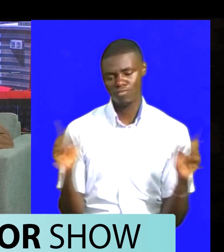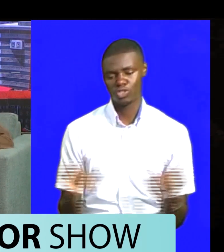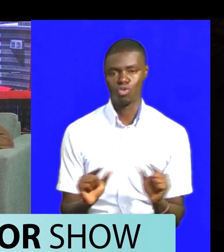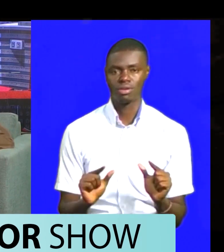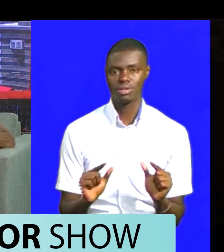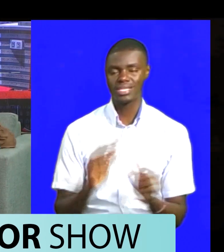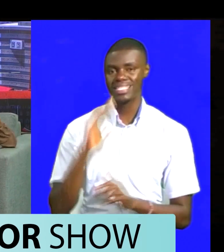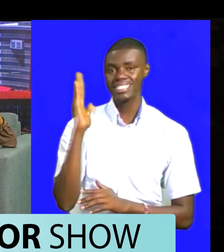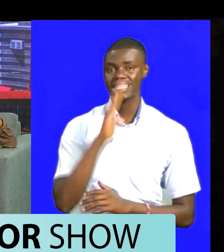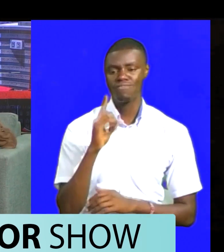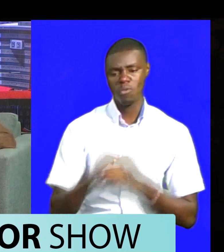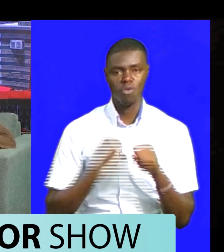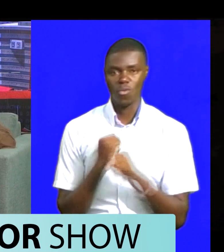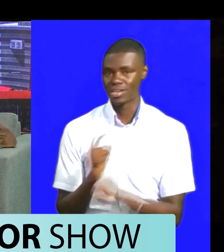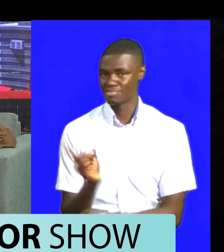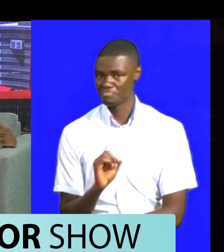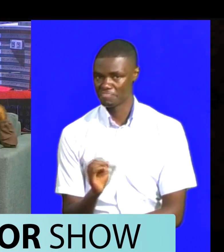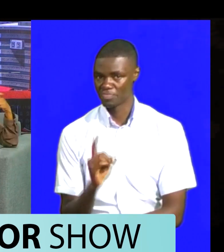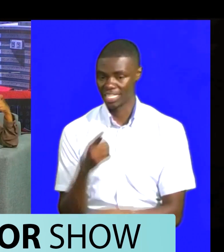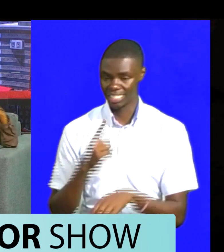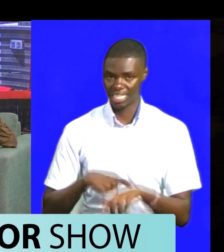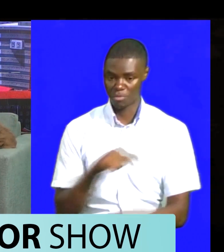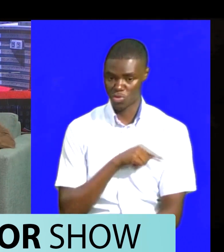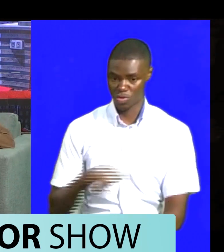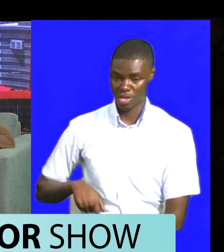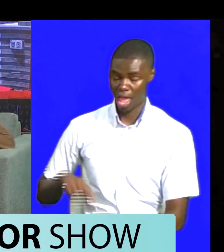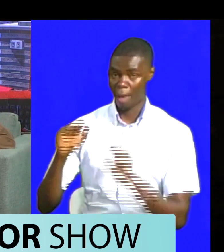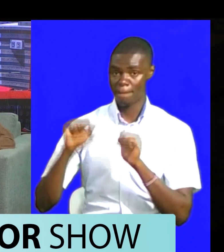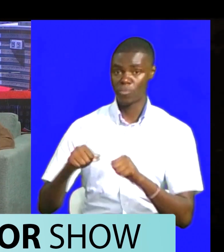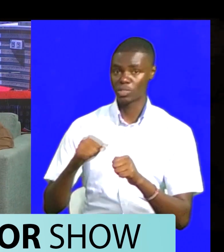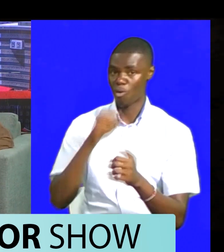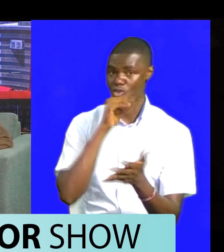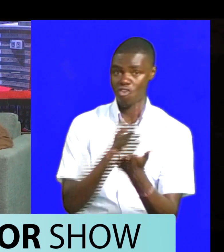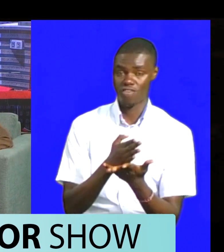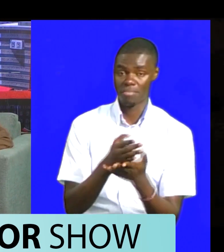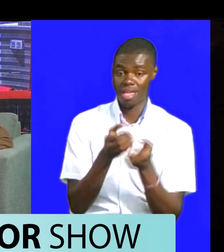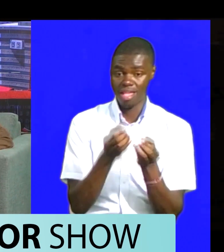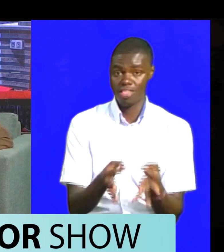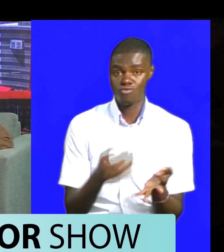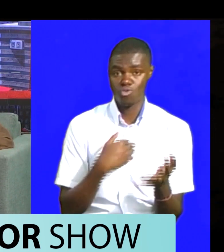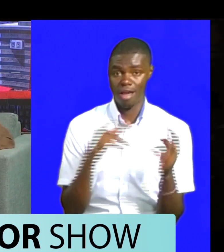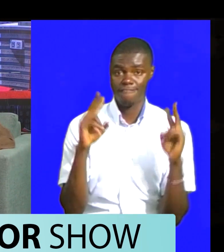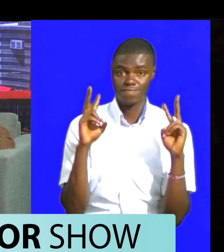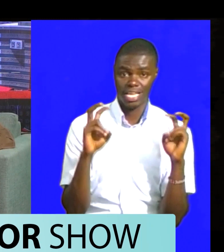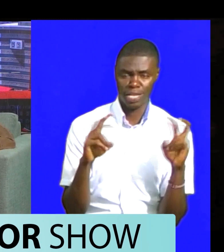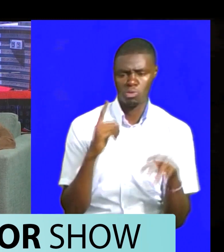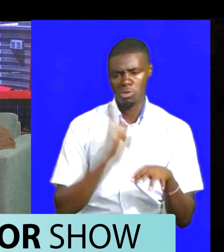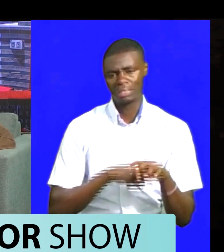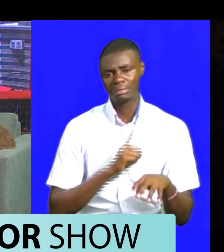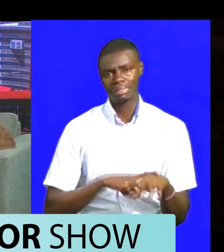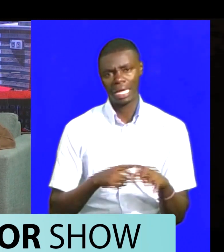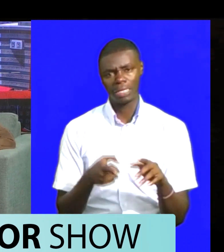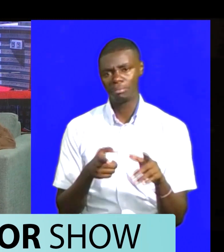it's never even a year. I mean, when you are a queen, you can attest to this, because when you're having this title, time really